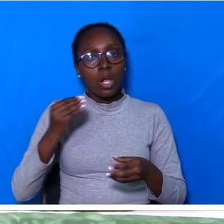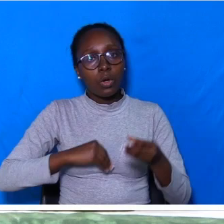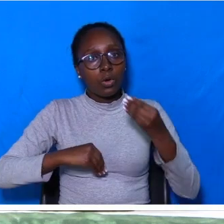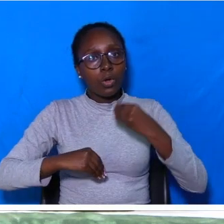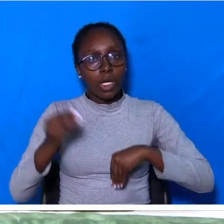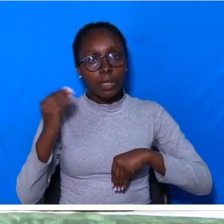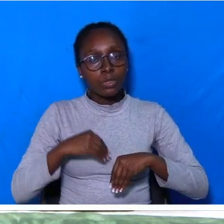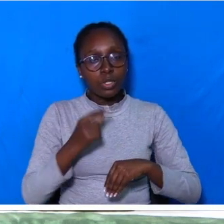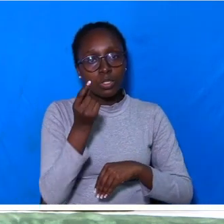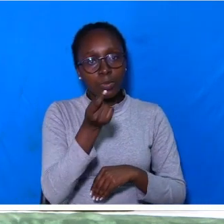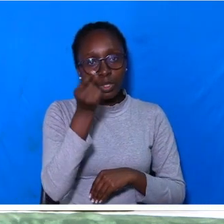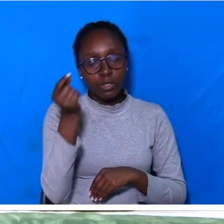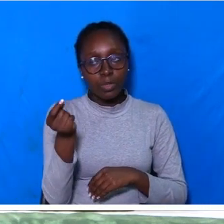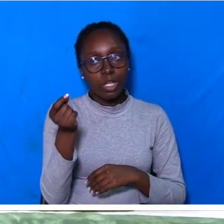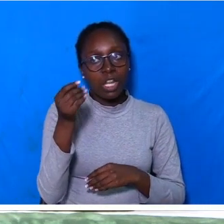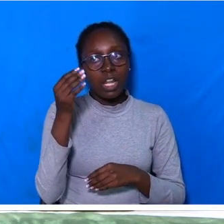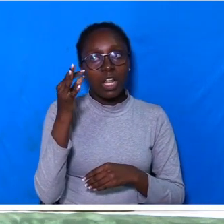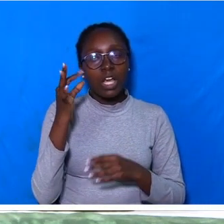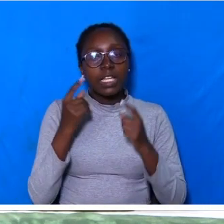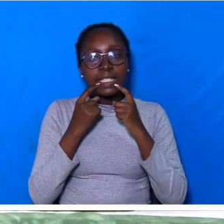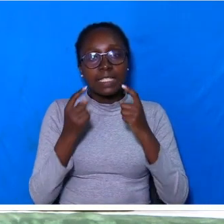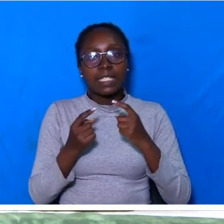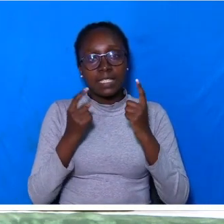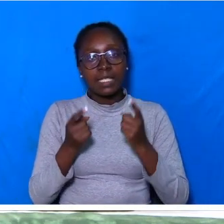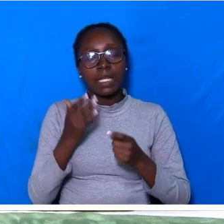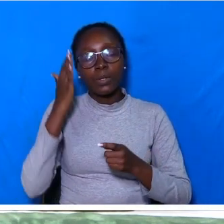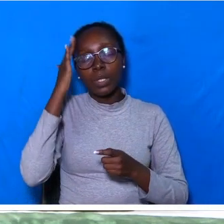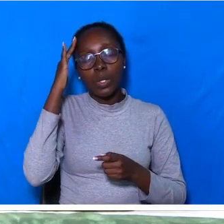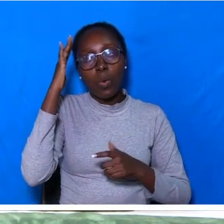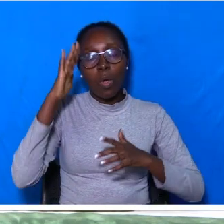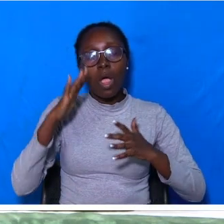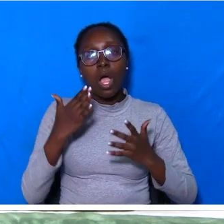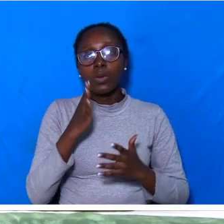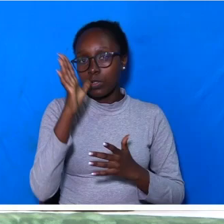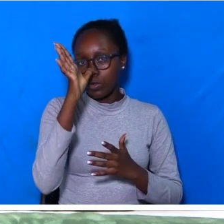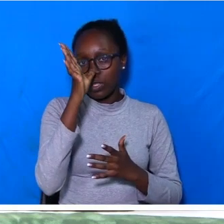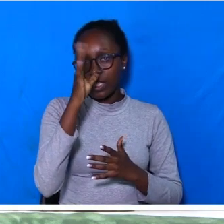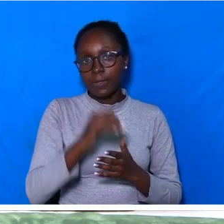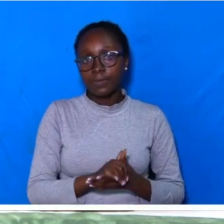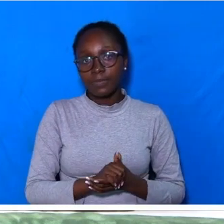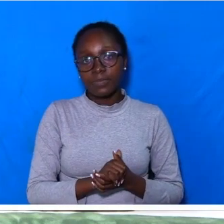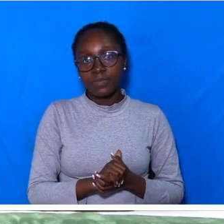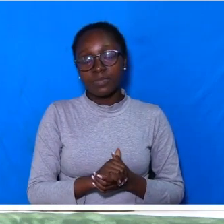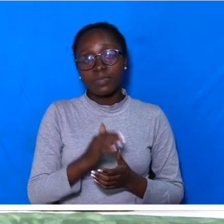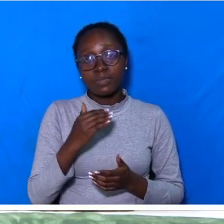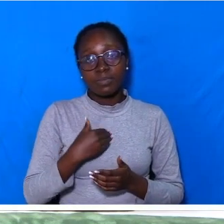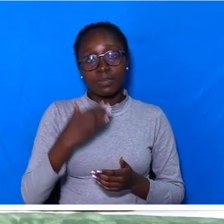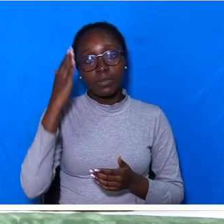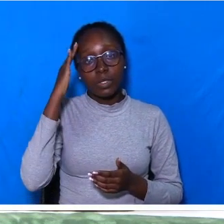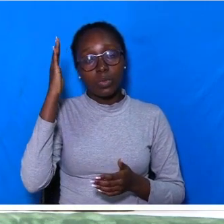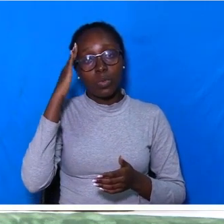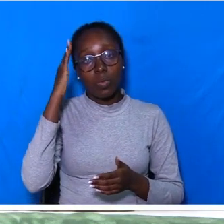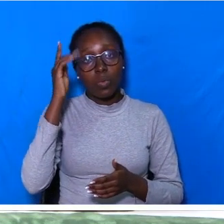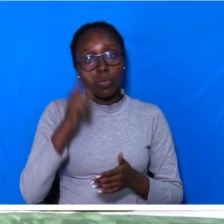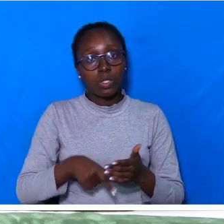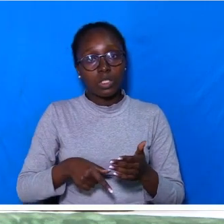little sins, and we know how to cover them. Let me tell you, any form of sin for you as a believer is giving Satan a